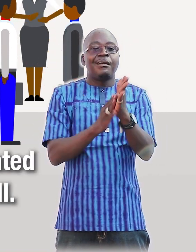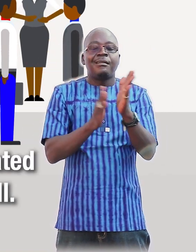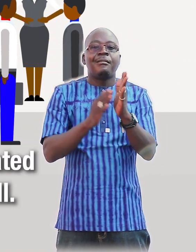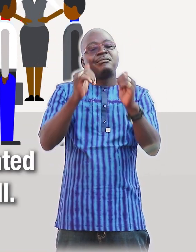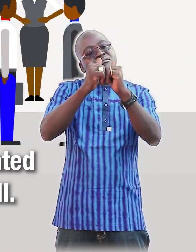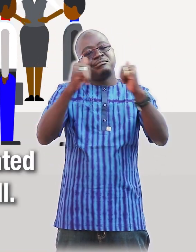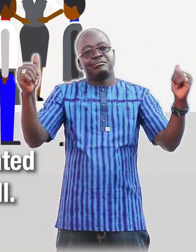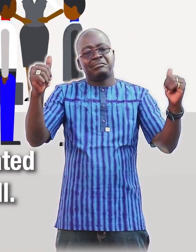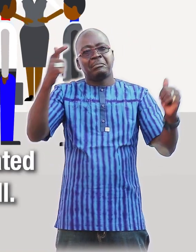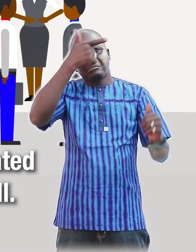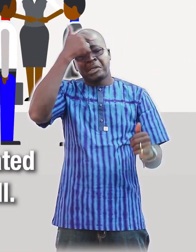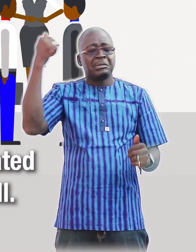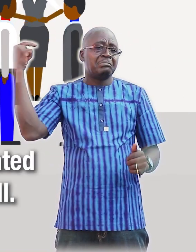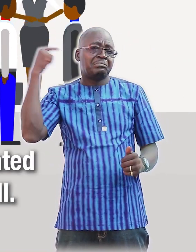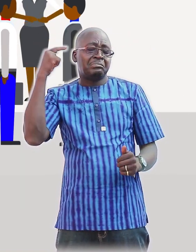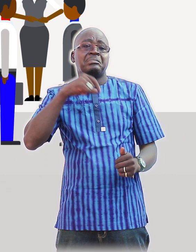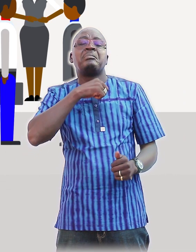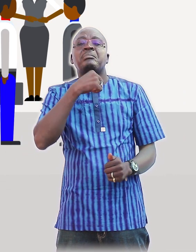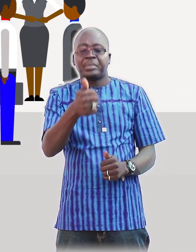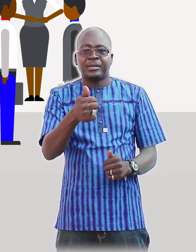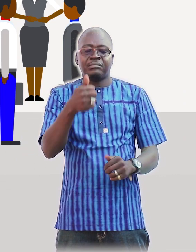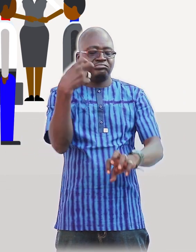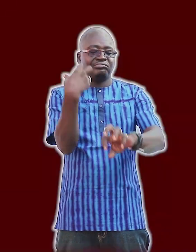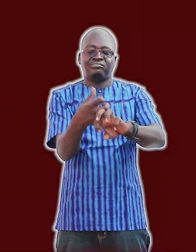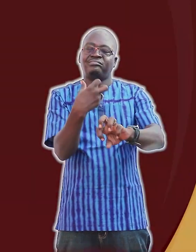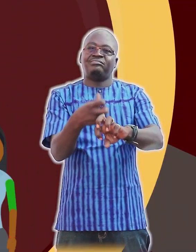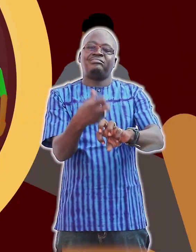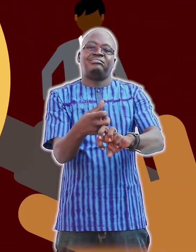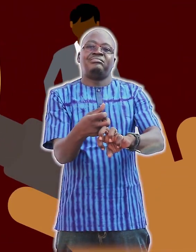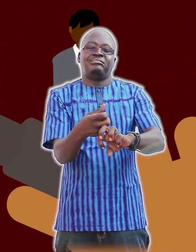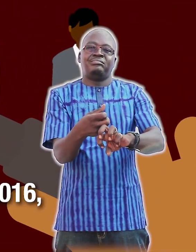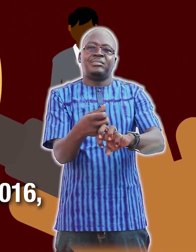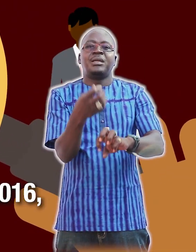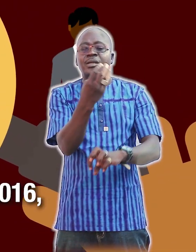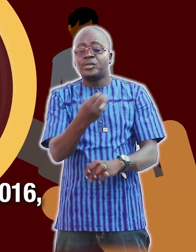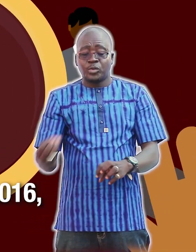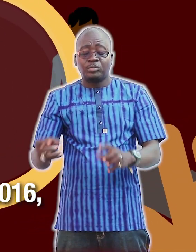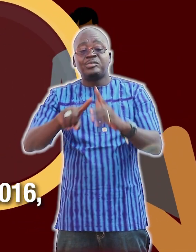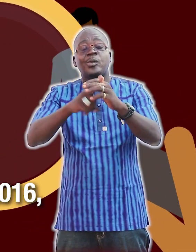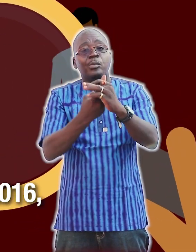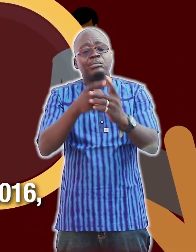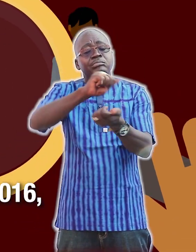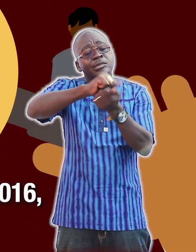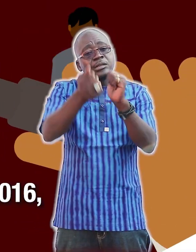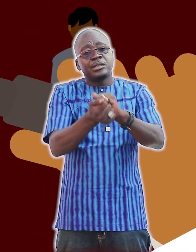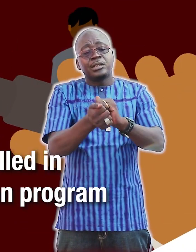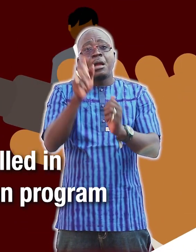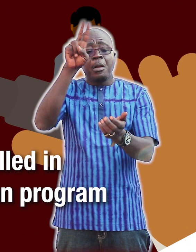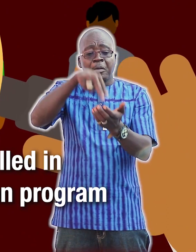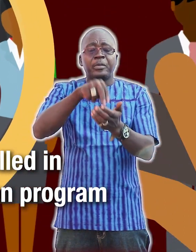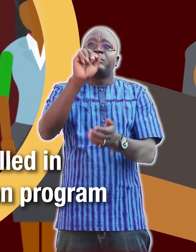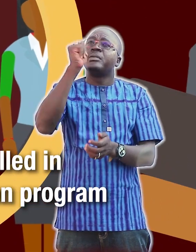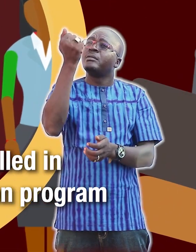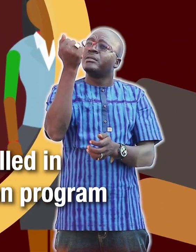always isolated because I did not hear well. It was hard. Things started to change in 2016 when